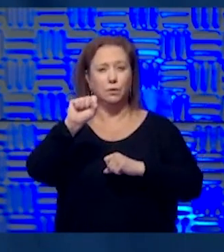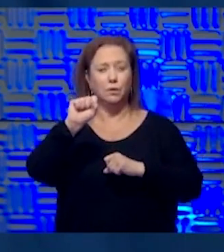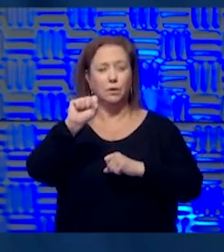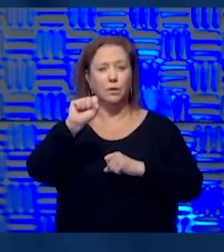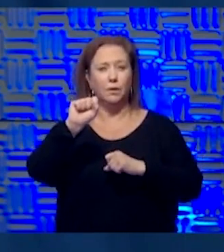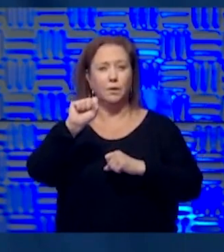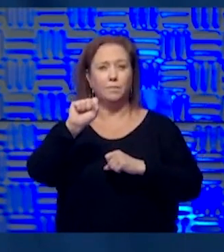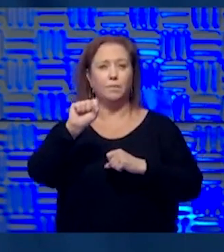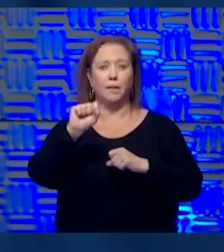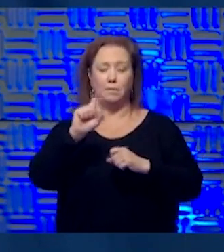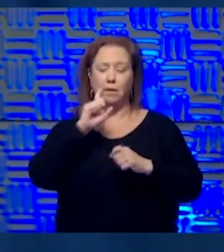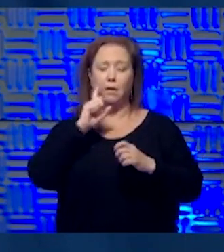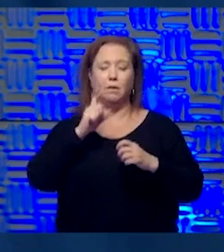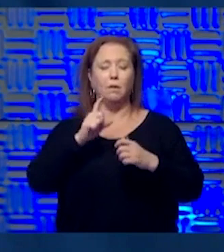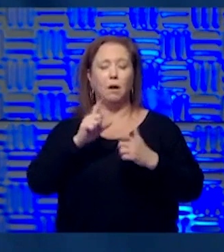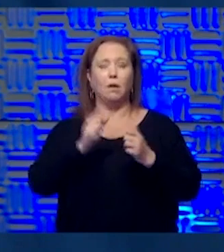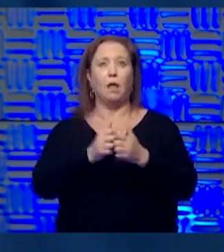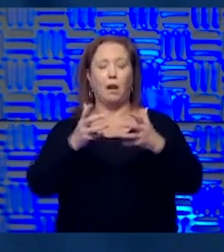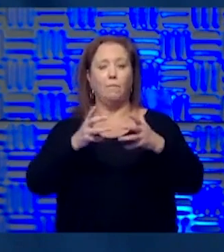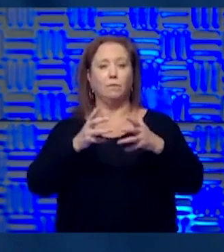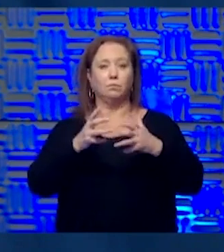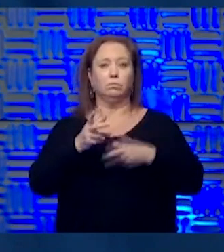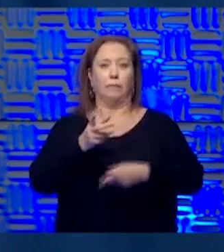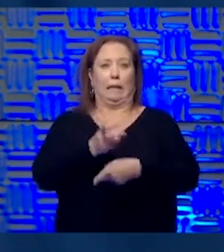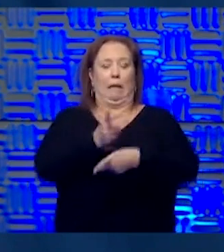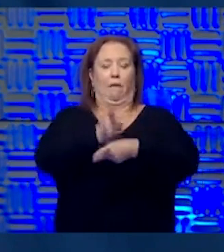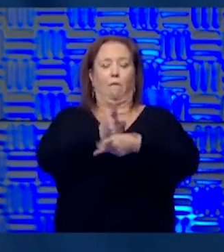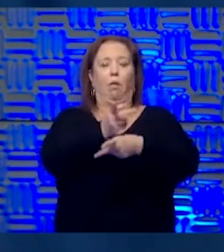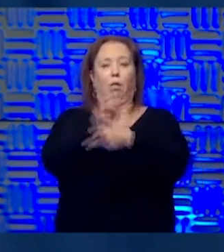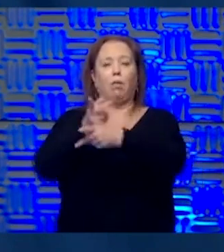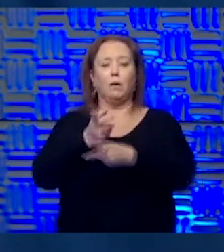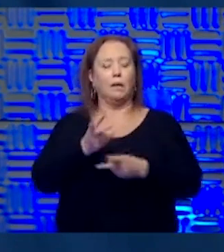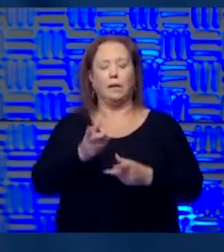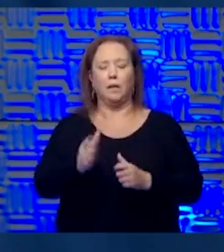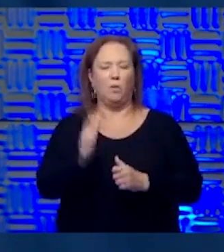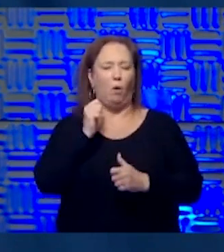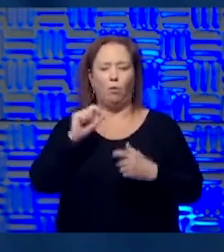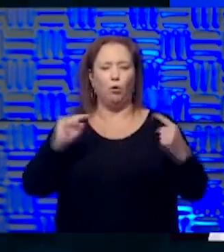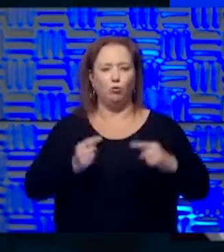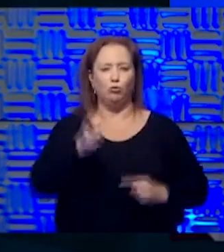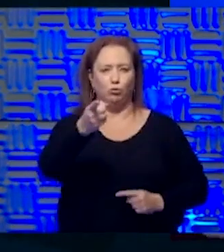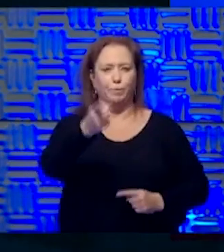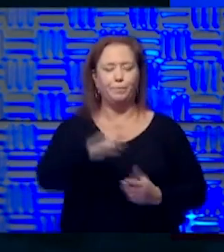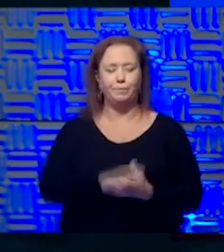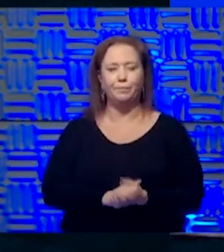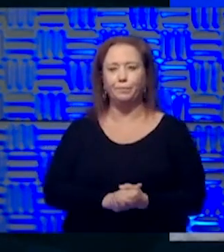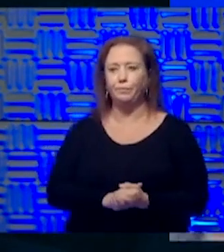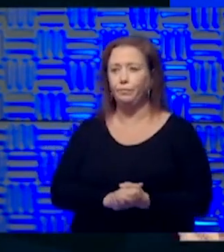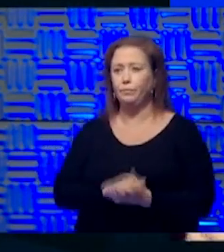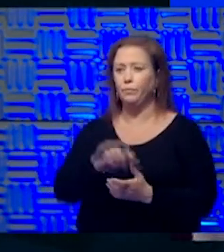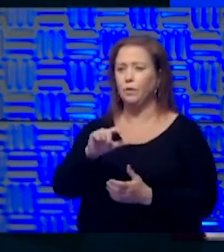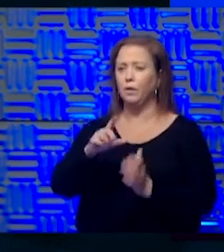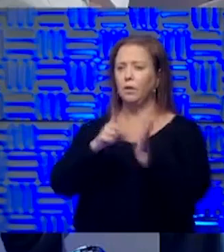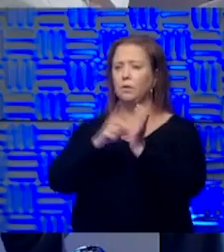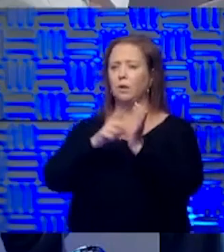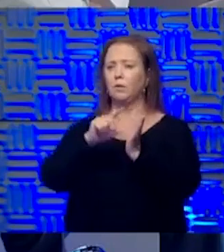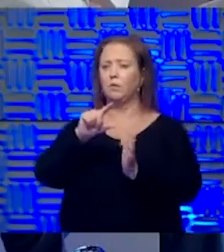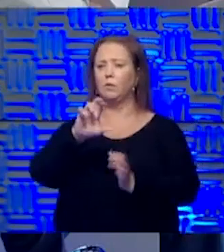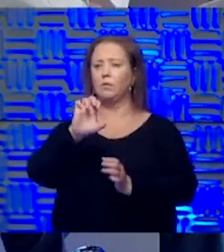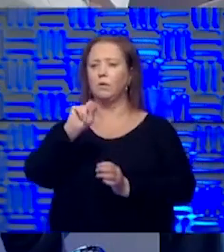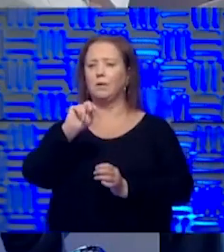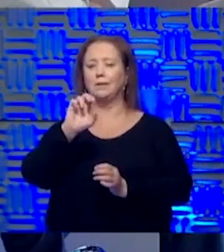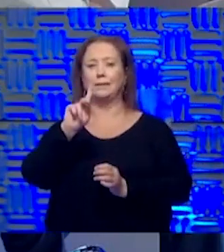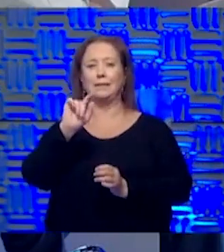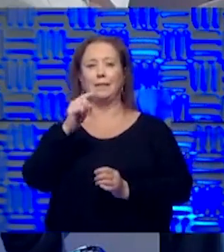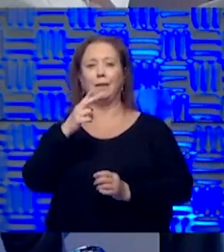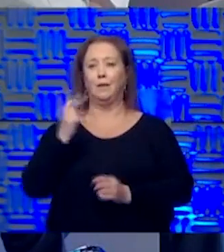an overabundance of caution and certainly not have any harmful effects of doing that. So really, Gronseth and I are the cool guys because